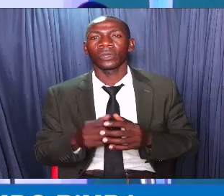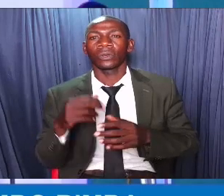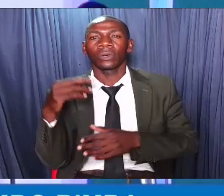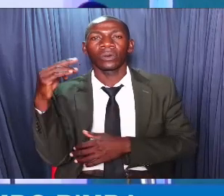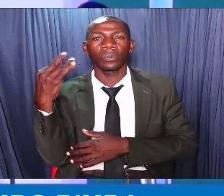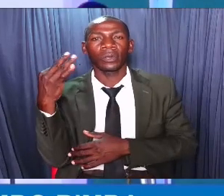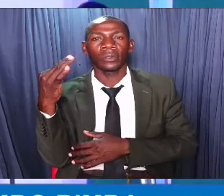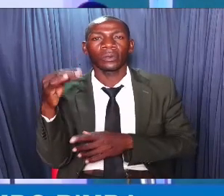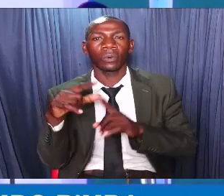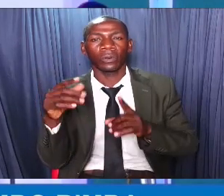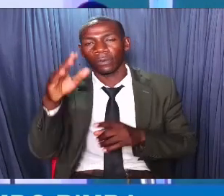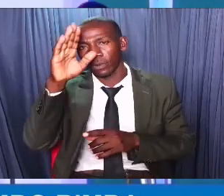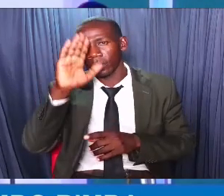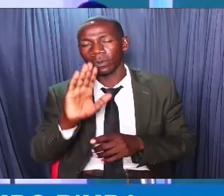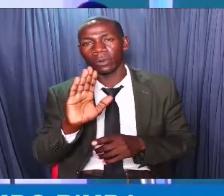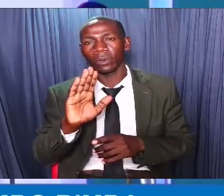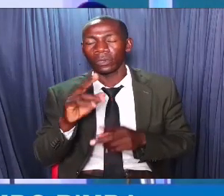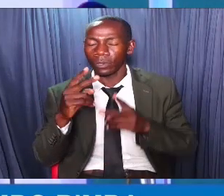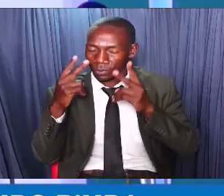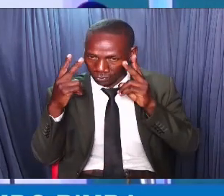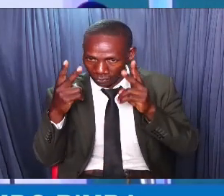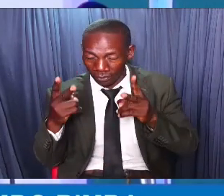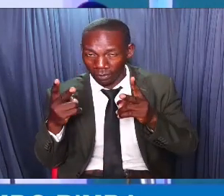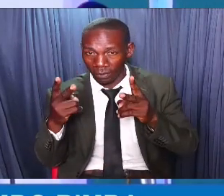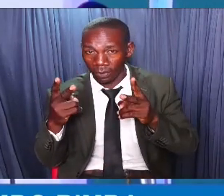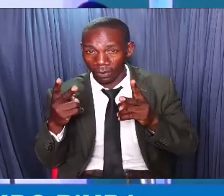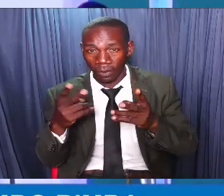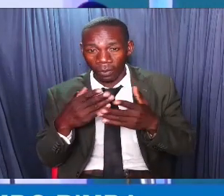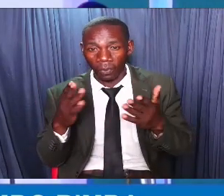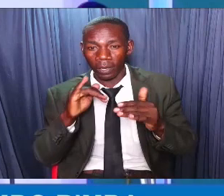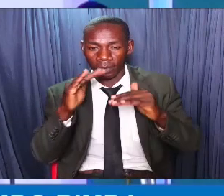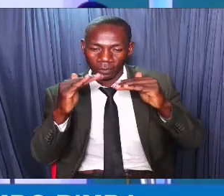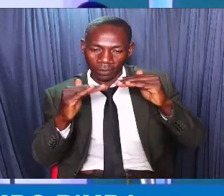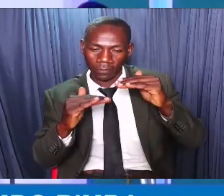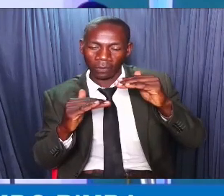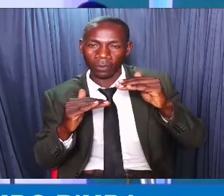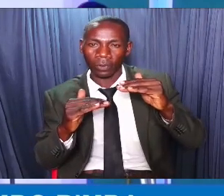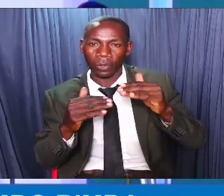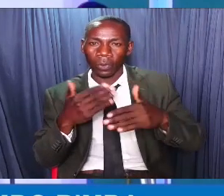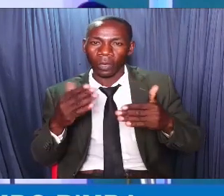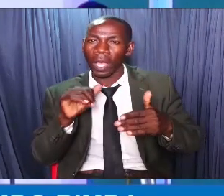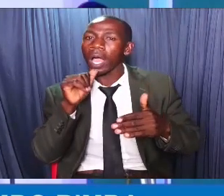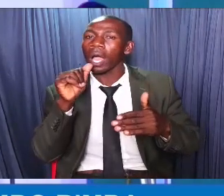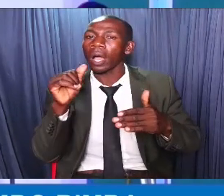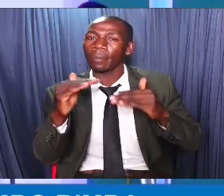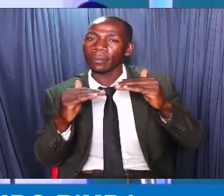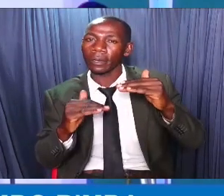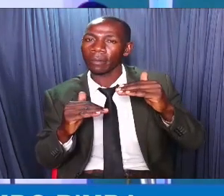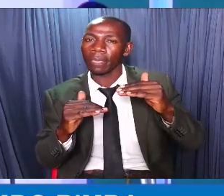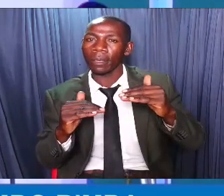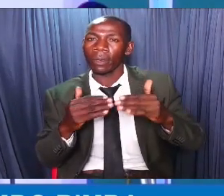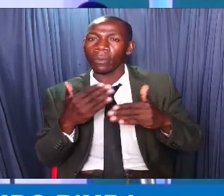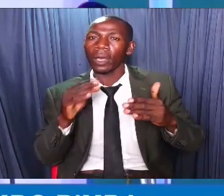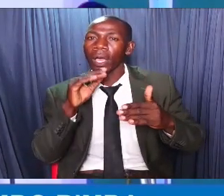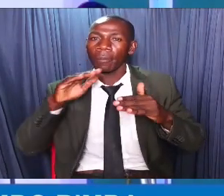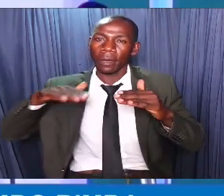Lineno hapo neno la Mungu. Whenever it's ministered, the word of God. Unaangalia. You look around. Ni wapi pamepungua? Where are you limited? Ni wapi nimepungua? Where are you deficient? Ni wapi